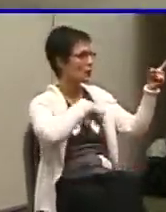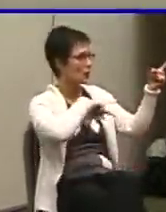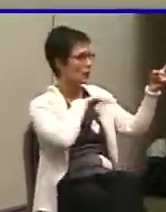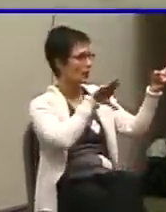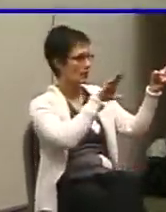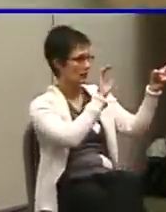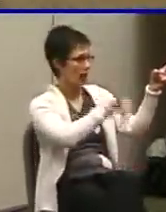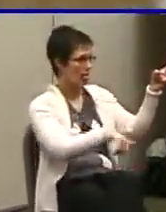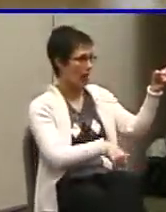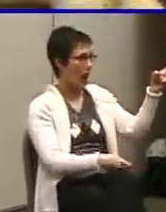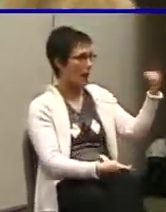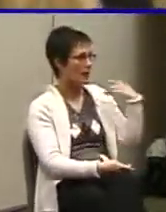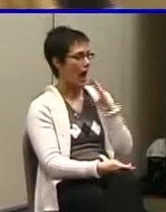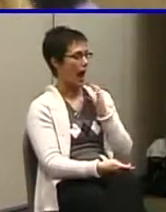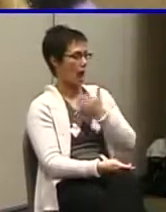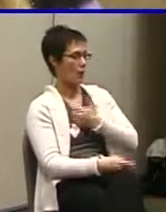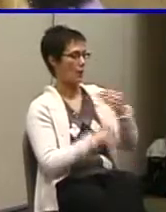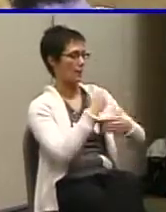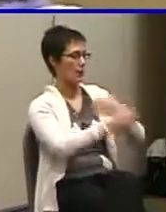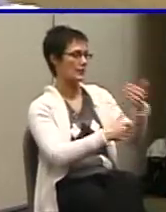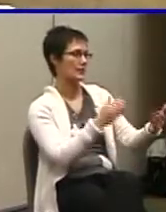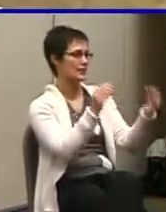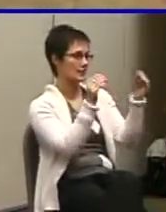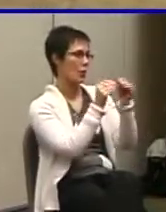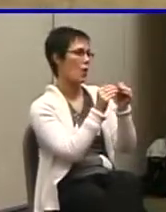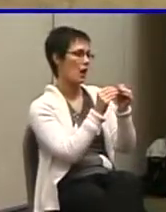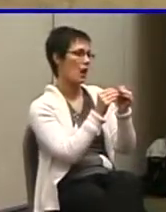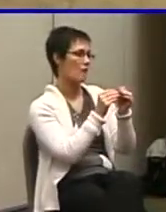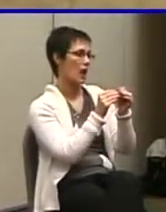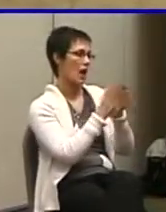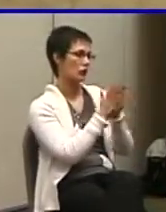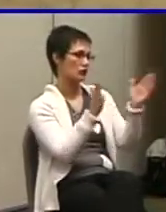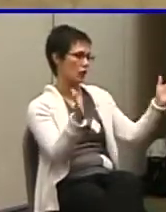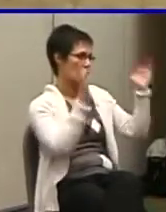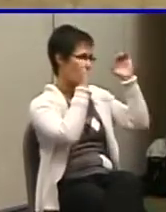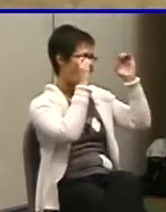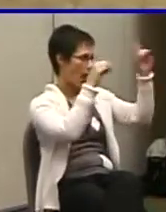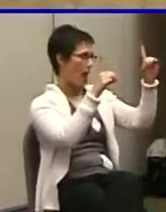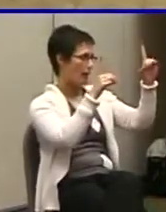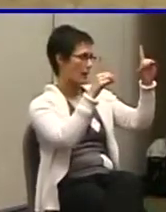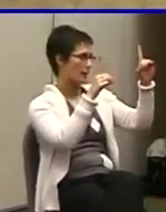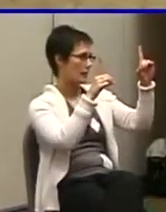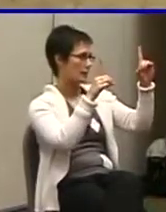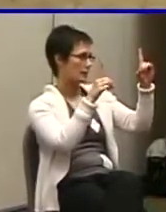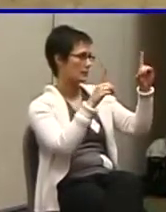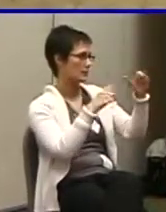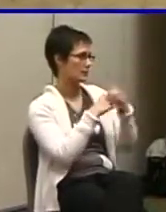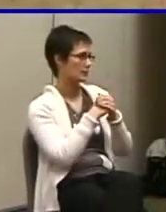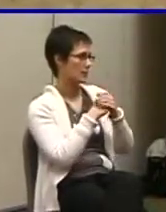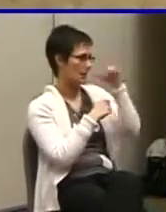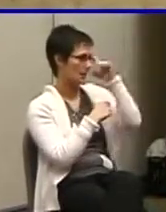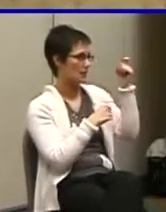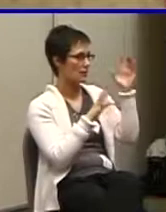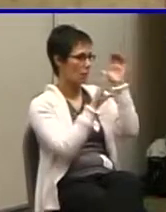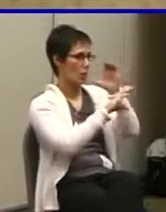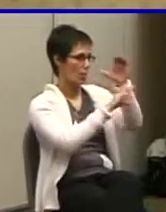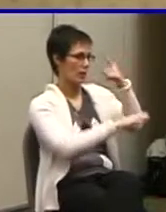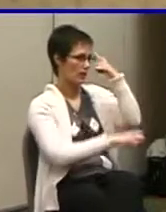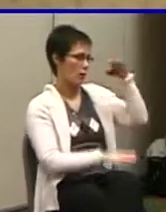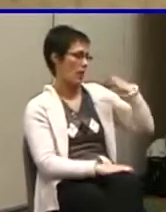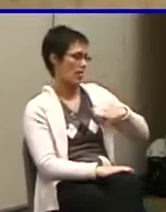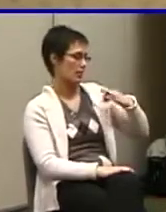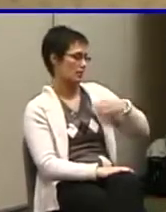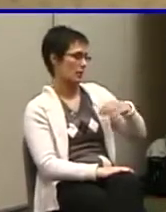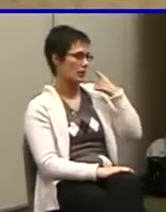Our FBA BIP process is more of a regular ed initiative, because if you're looking at, you know, the eligibility for special education when it comes to behavior